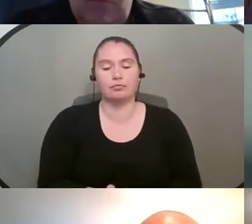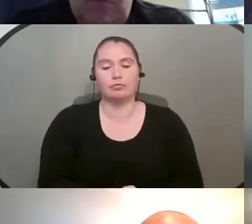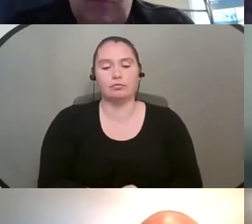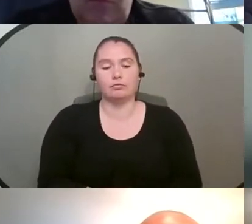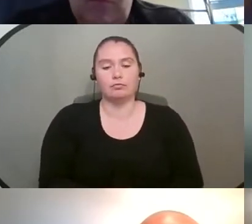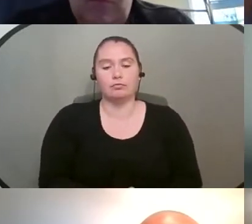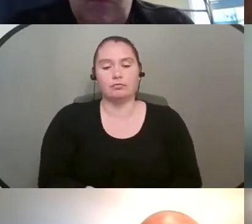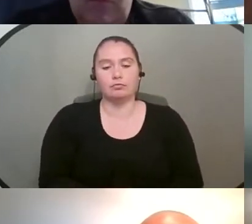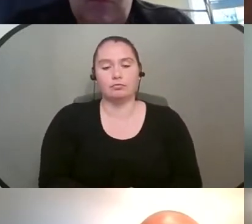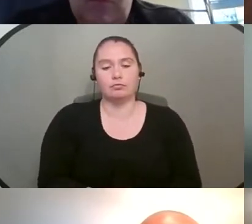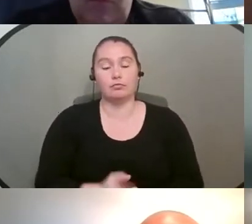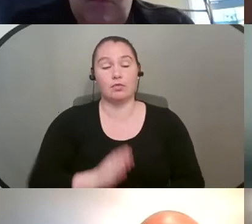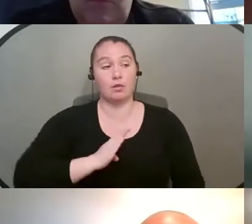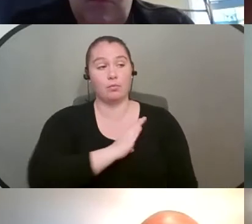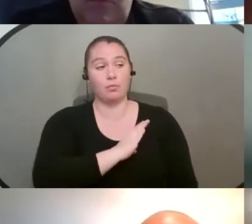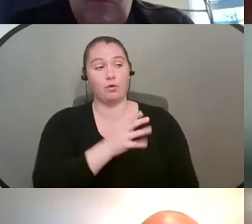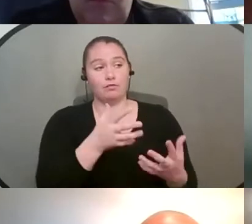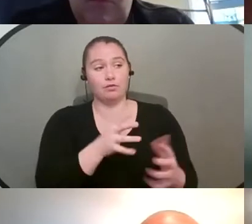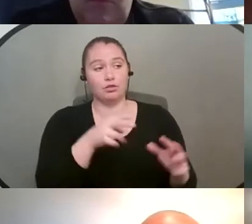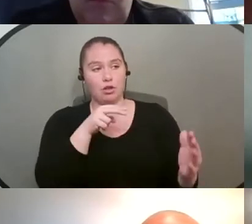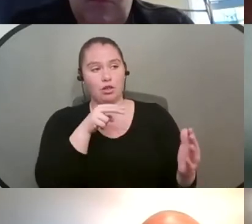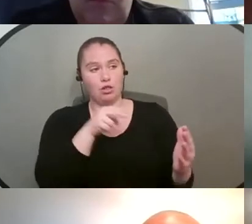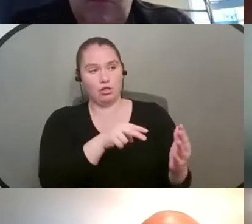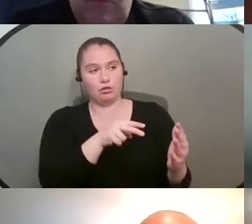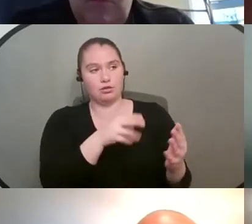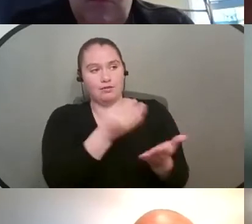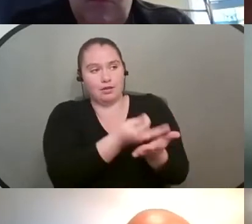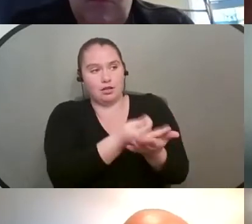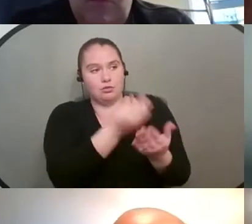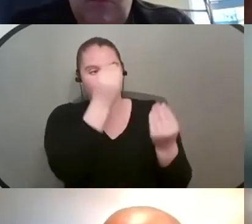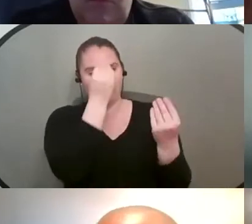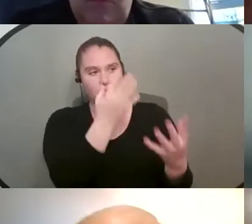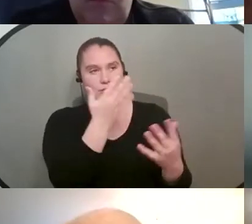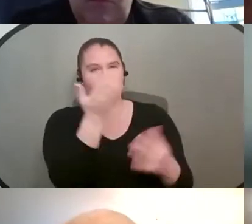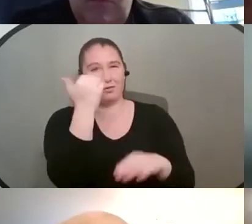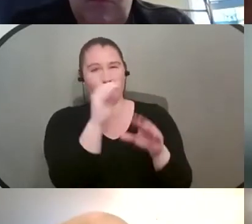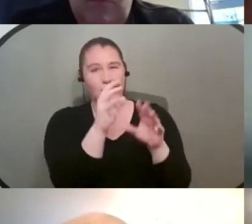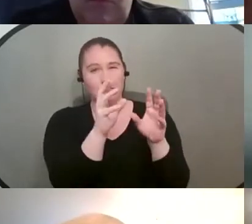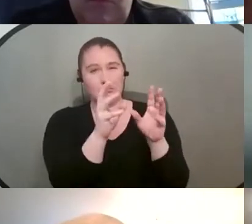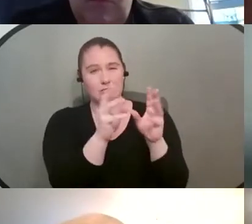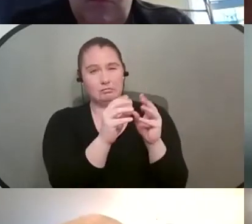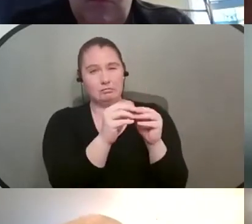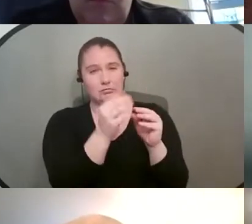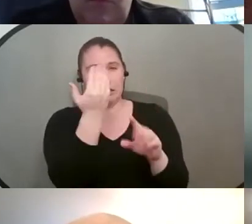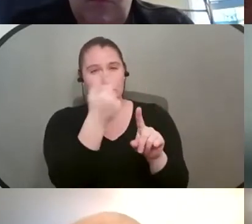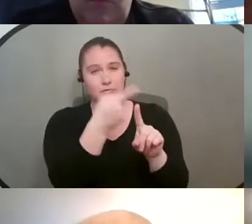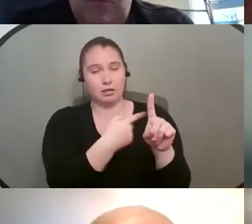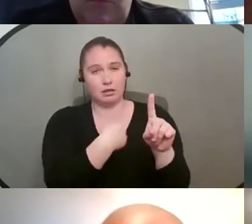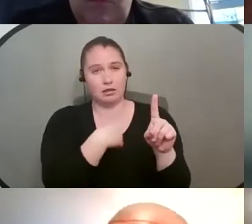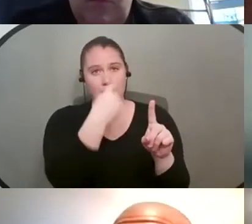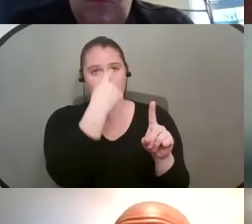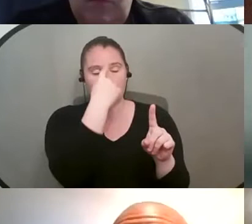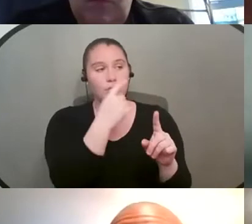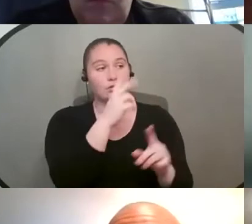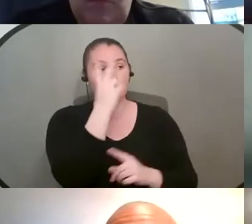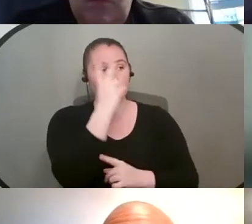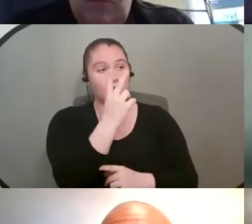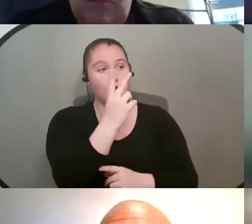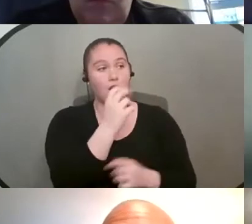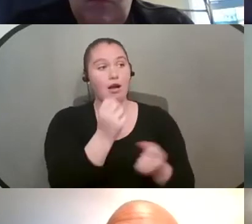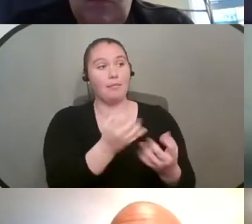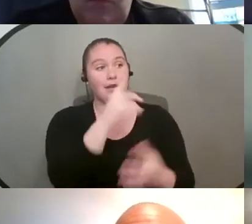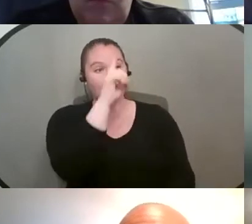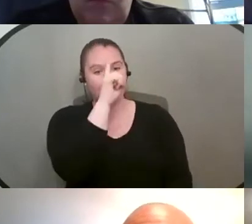our advisor last meeting, I think. And he did break down how many pennies we are able